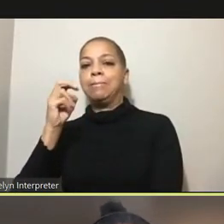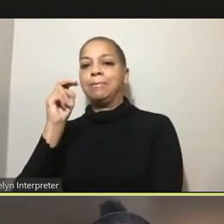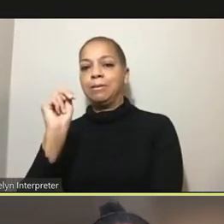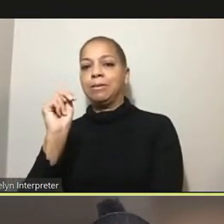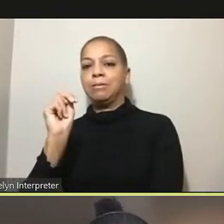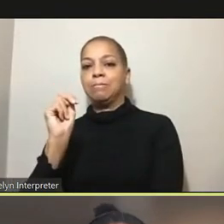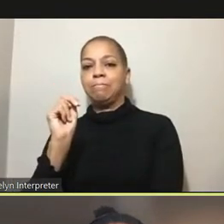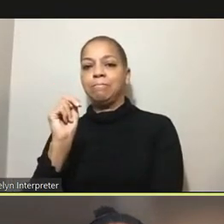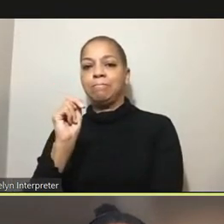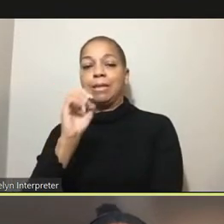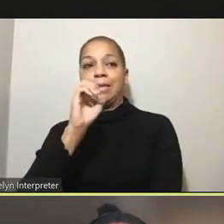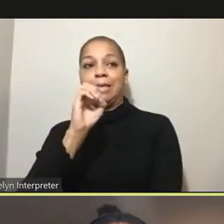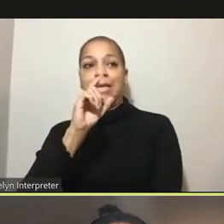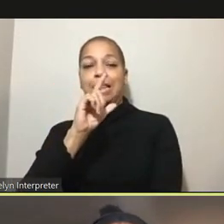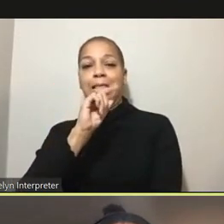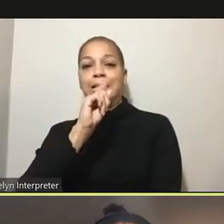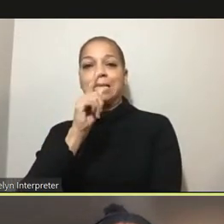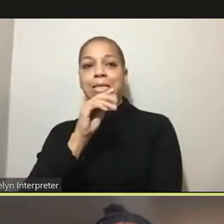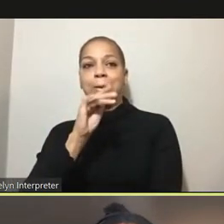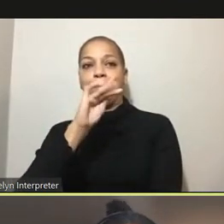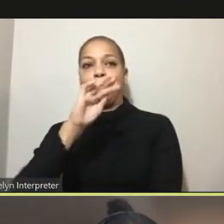Elizabeth Catlett, descendant of slavery,